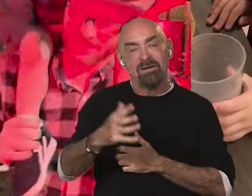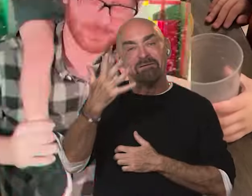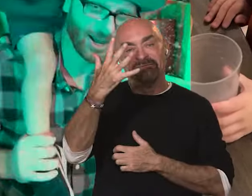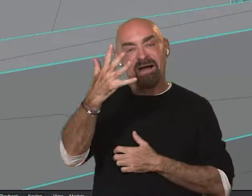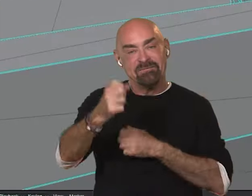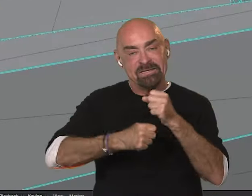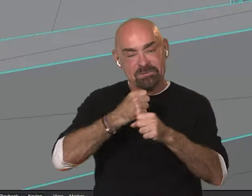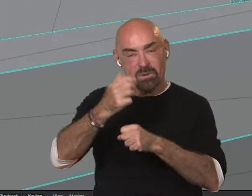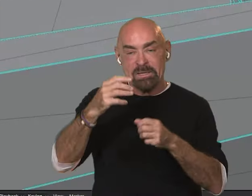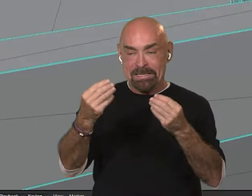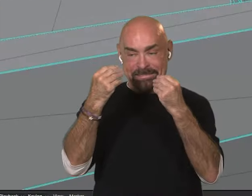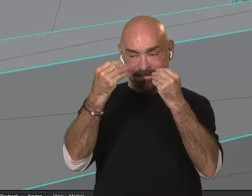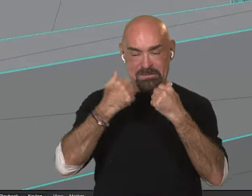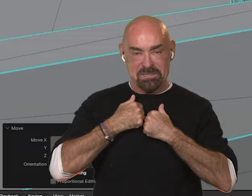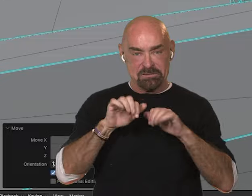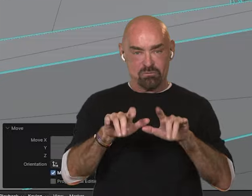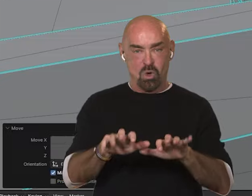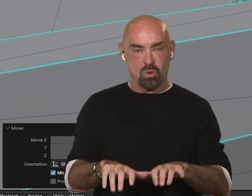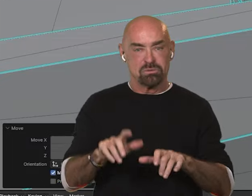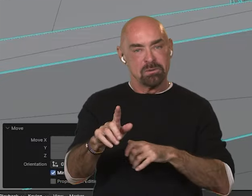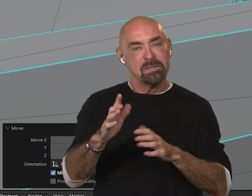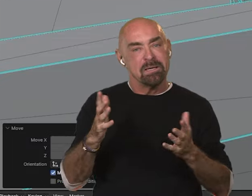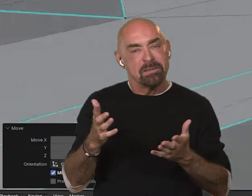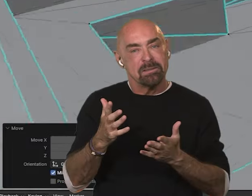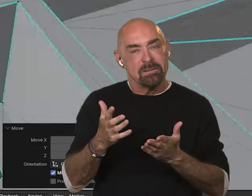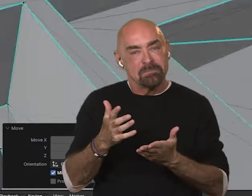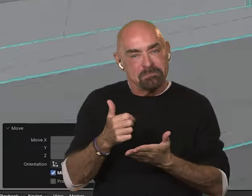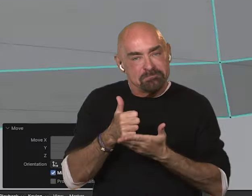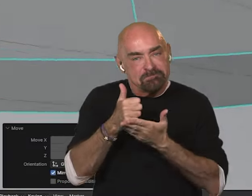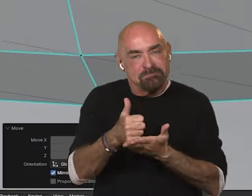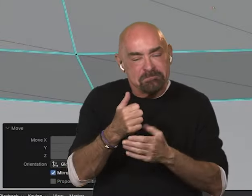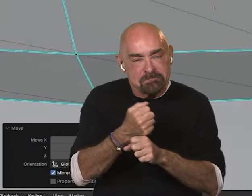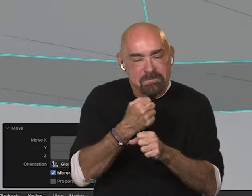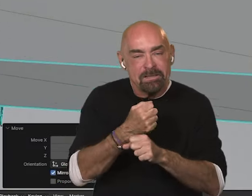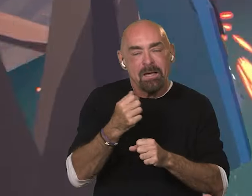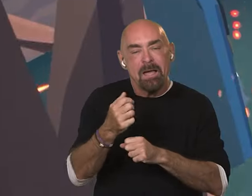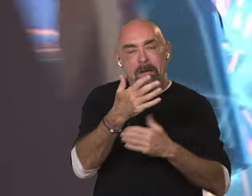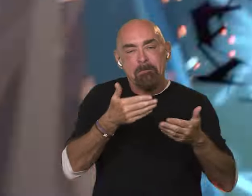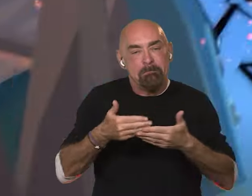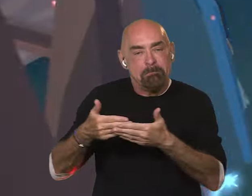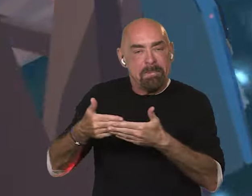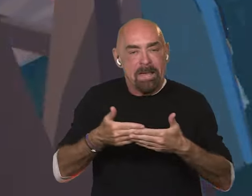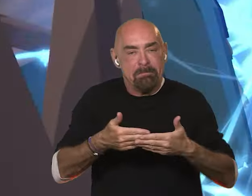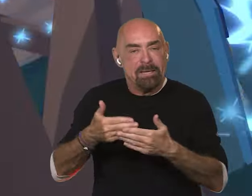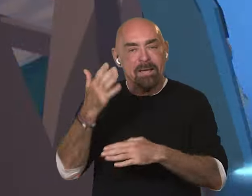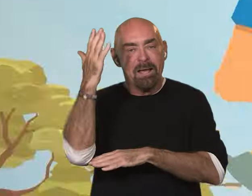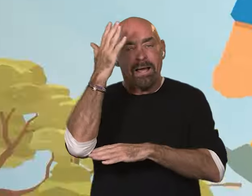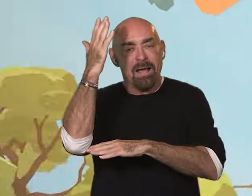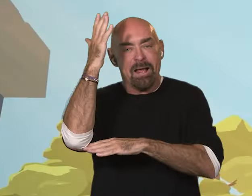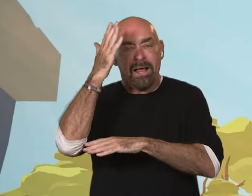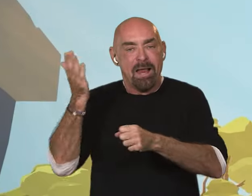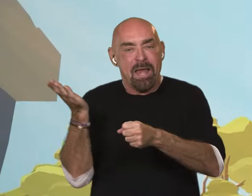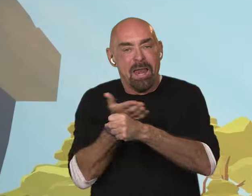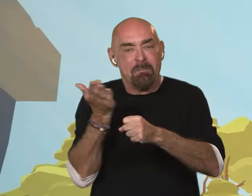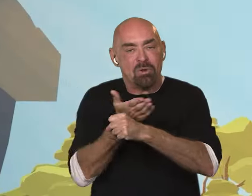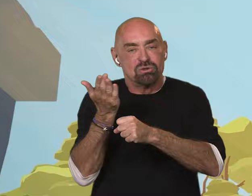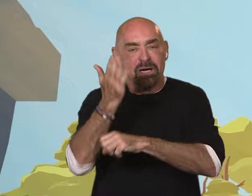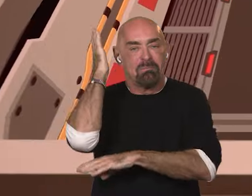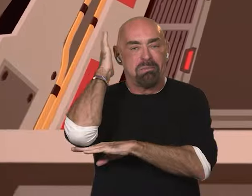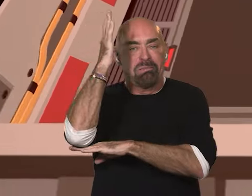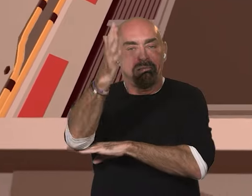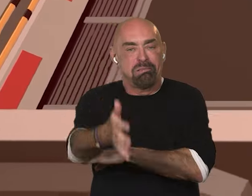day job. 5 years ago, I taught myself to code and make games in my spare time. Later, I founded Baby Lumberjack Studio. World's